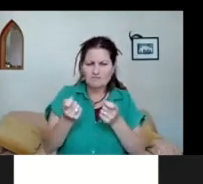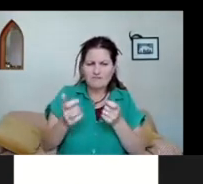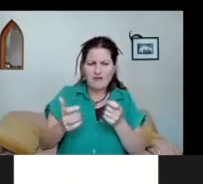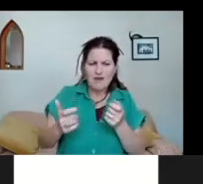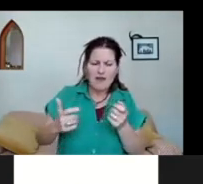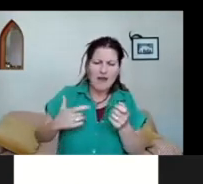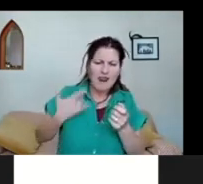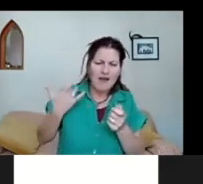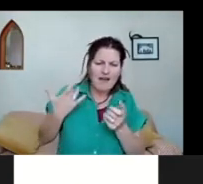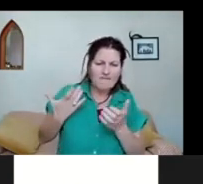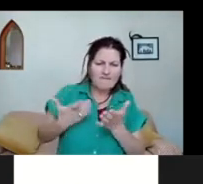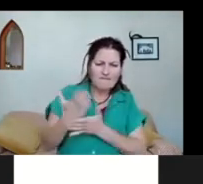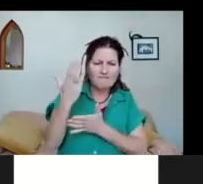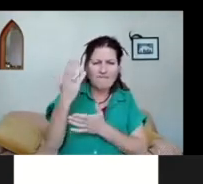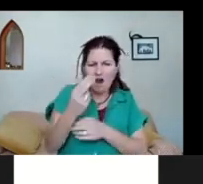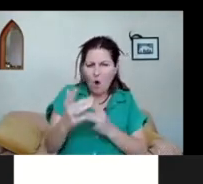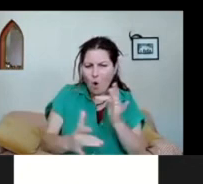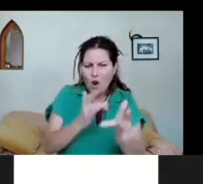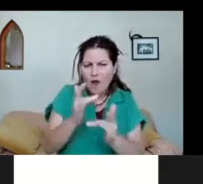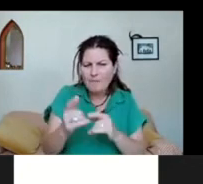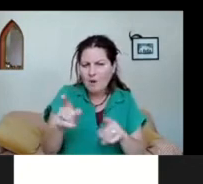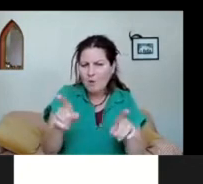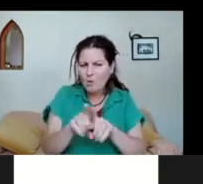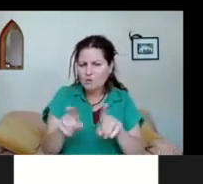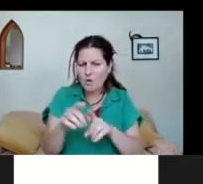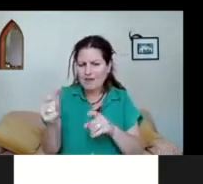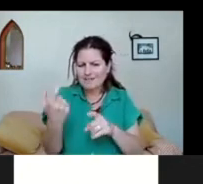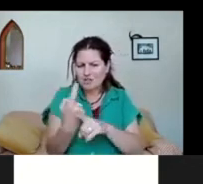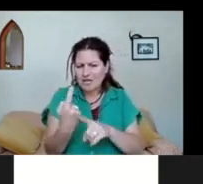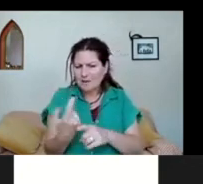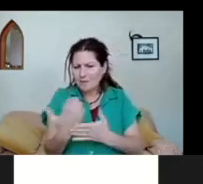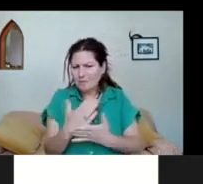know this, Shipra.